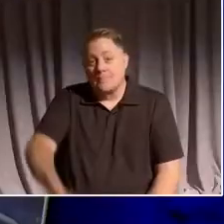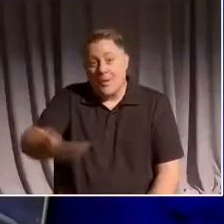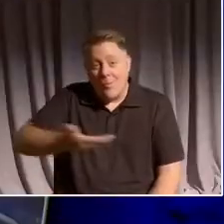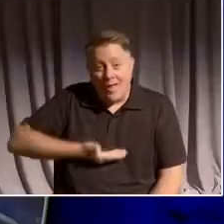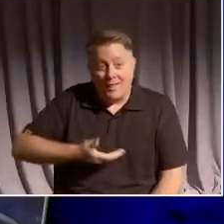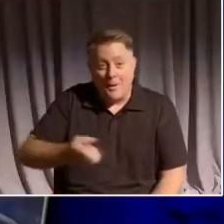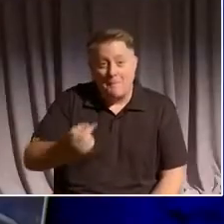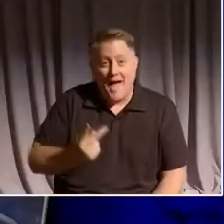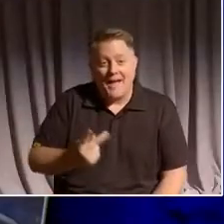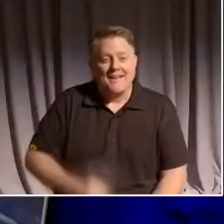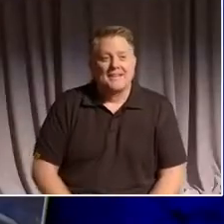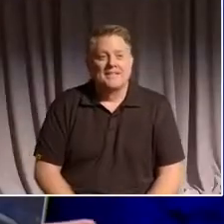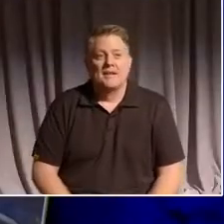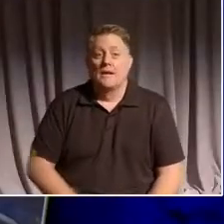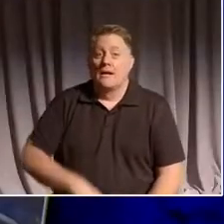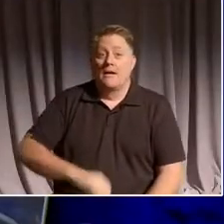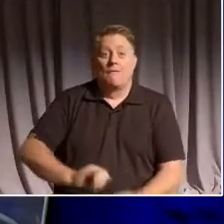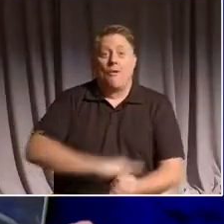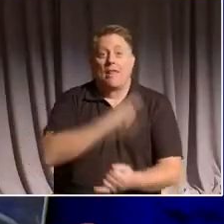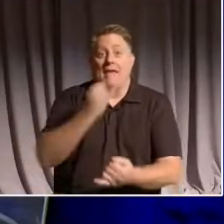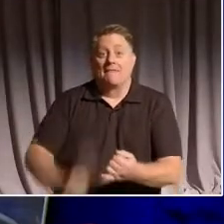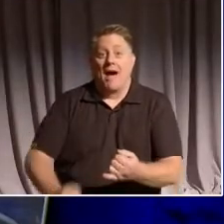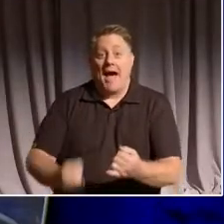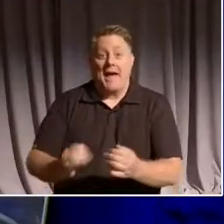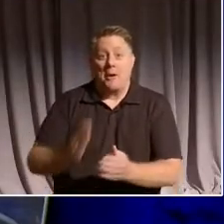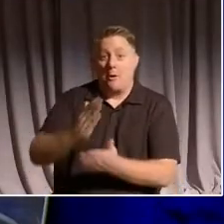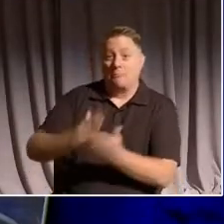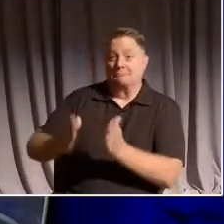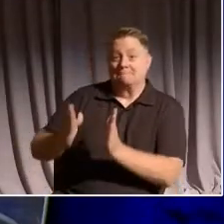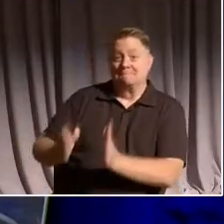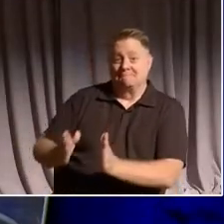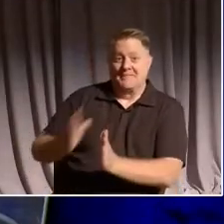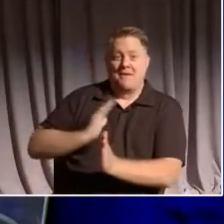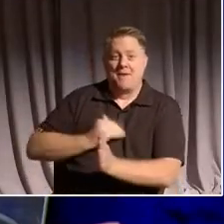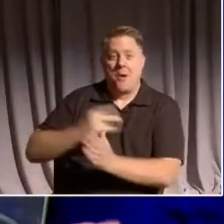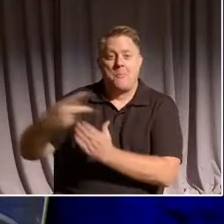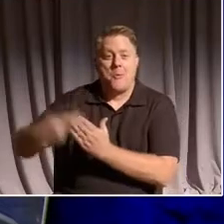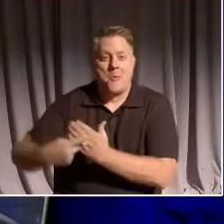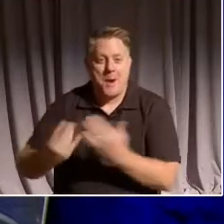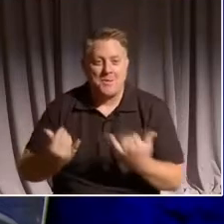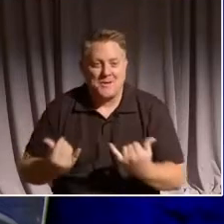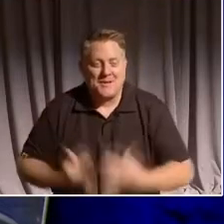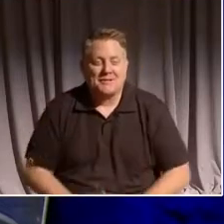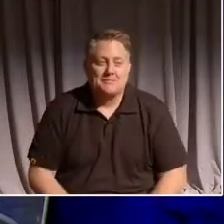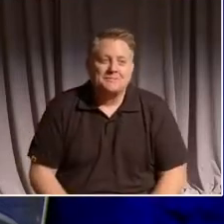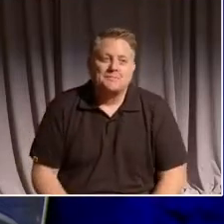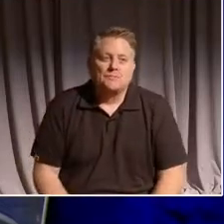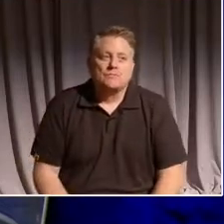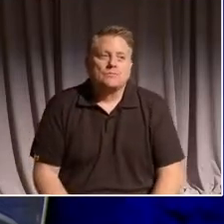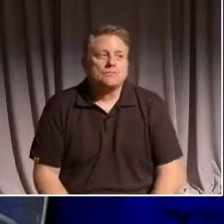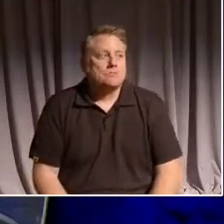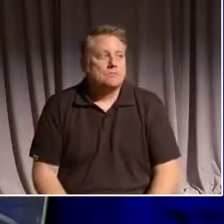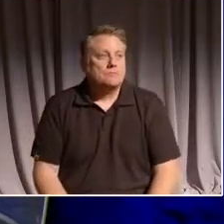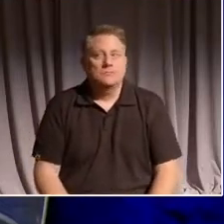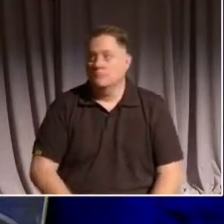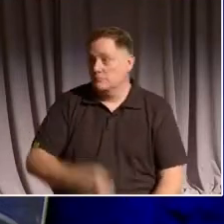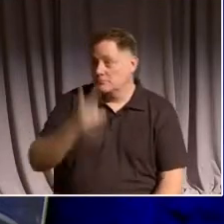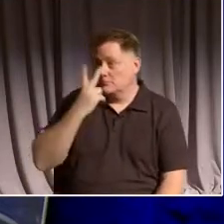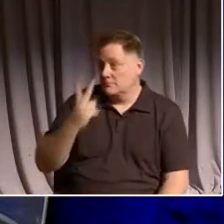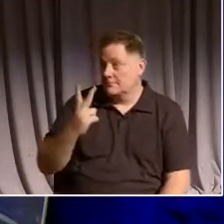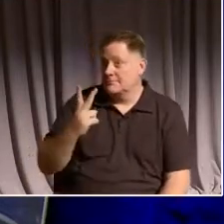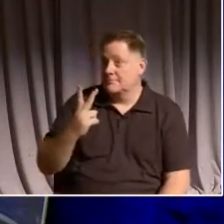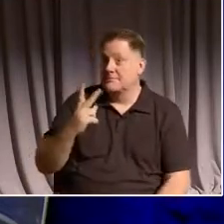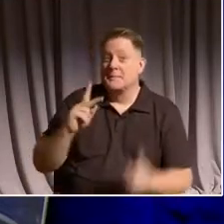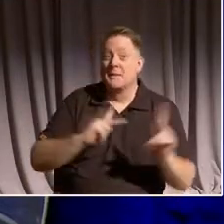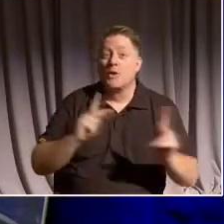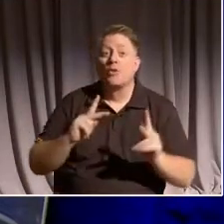Welcome back for the final segment of our program. I see people